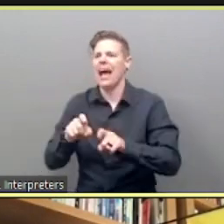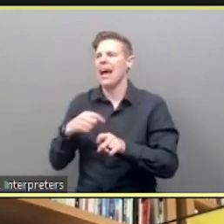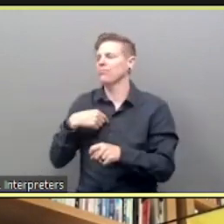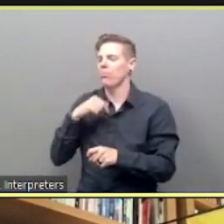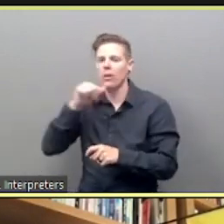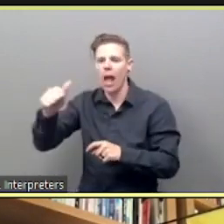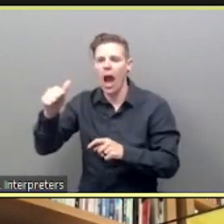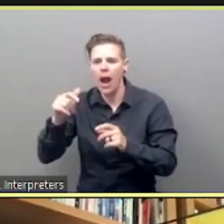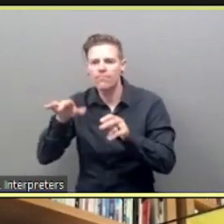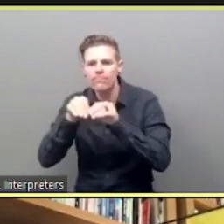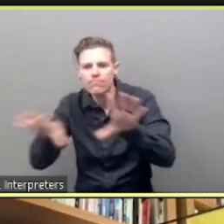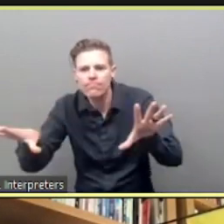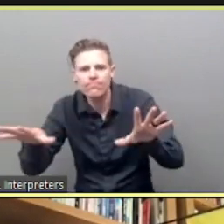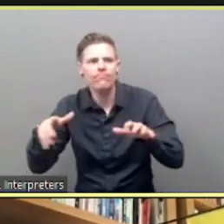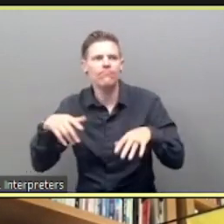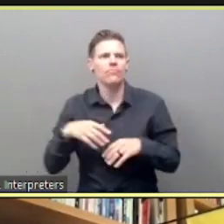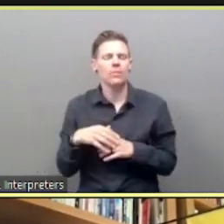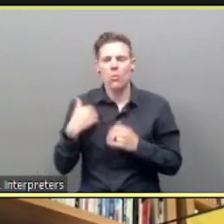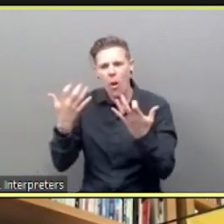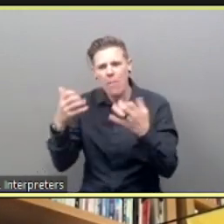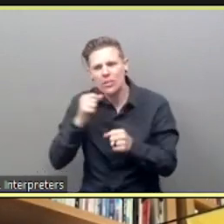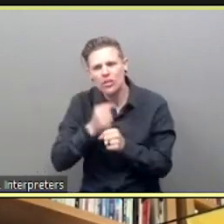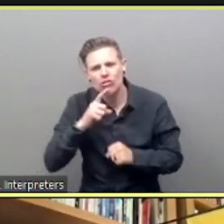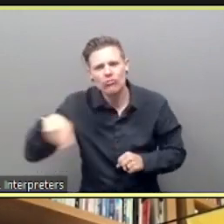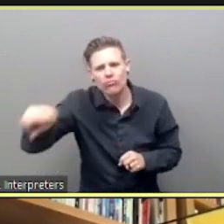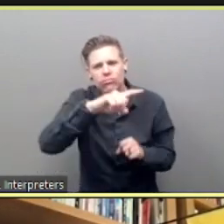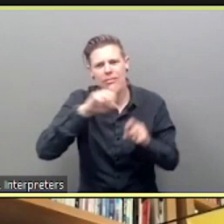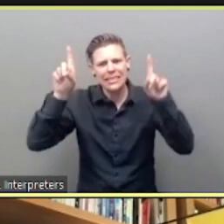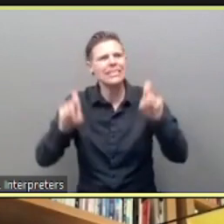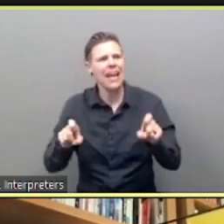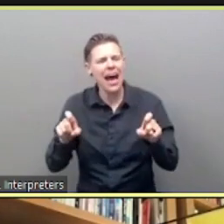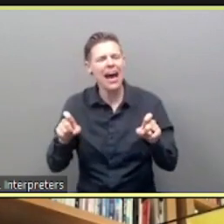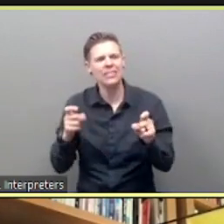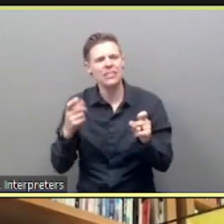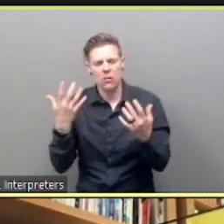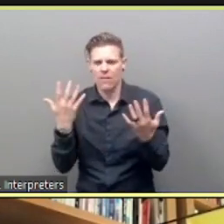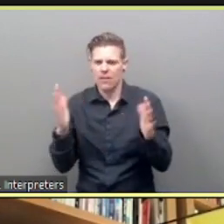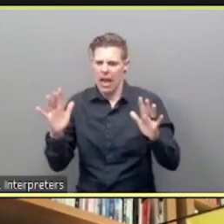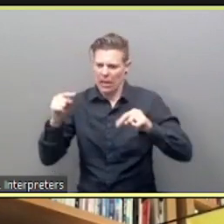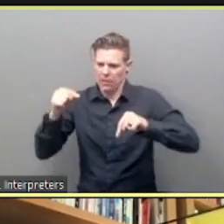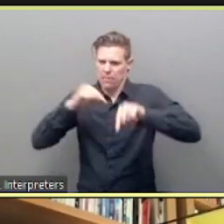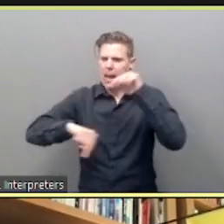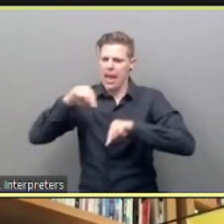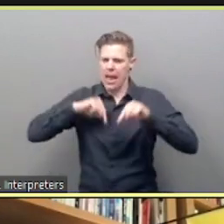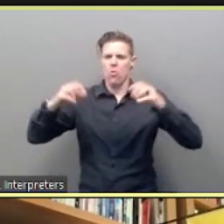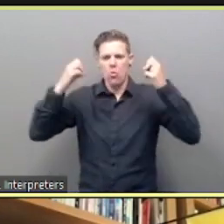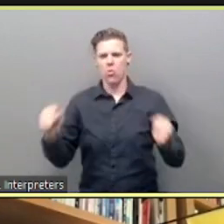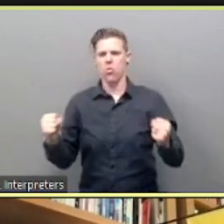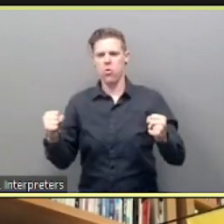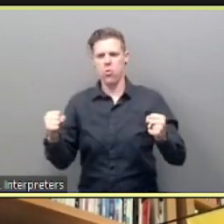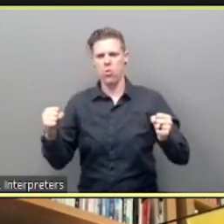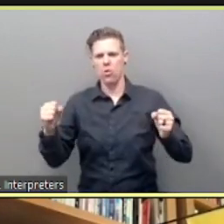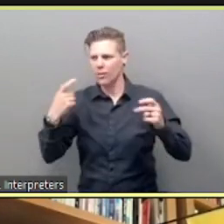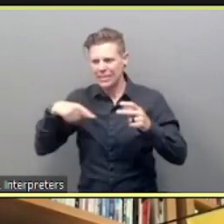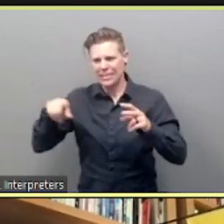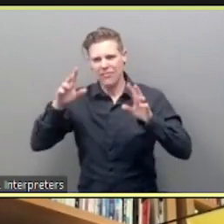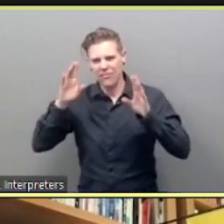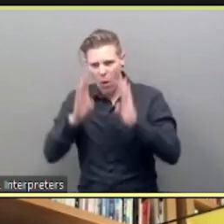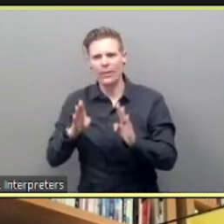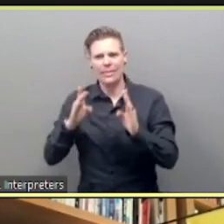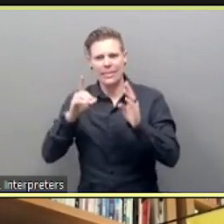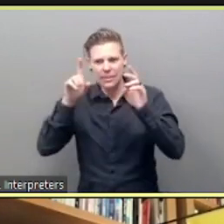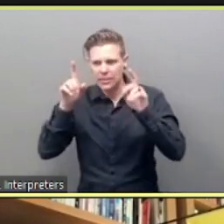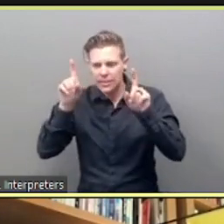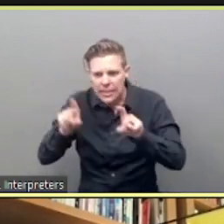on New Mexicans. I don't have 3 or 4 slides focusing on this today because that is not our area of focus, but we want to get that back